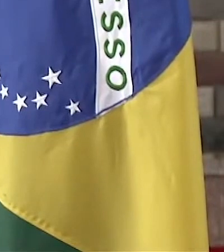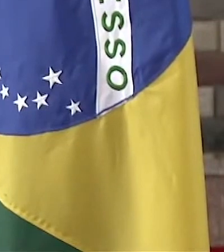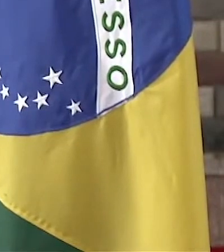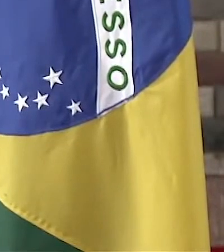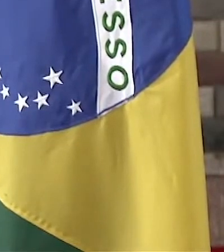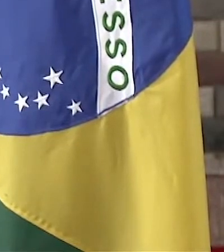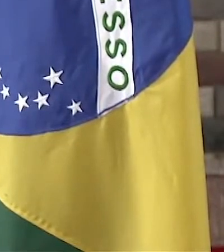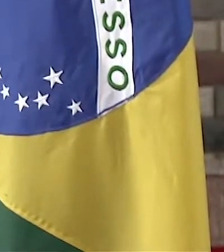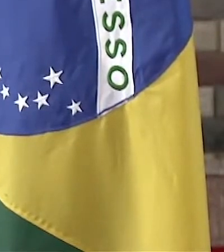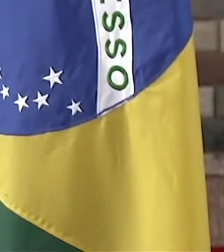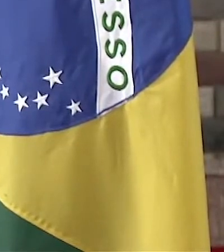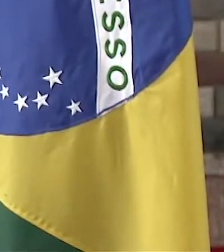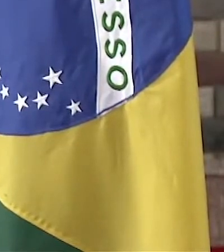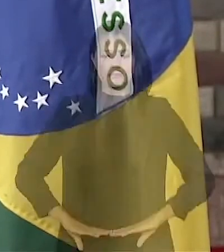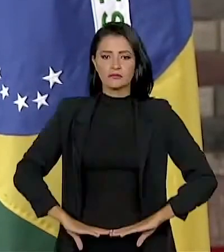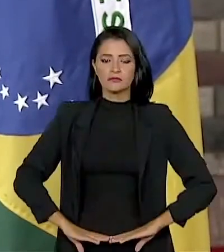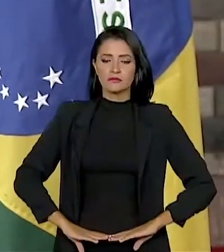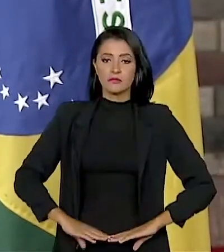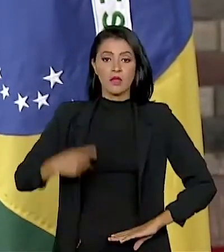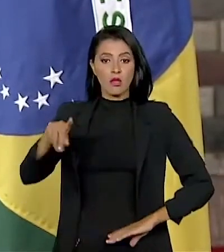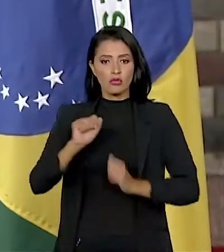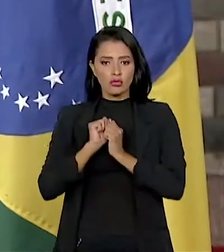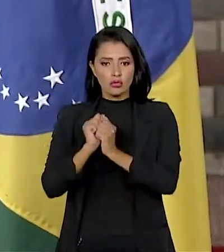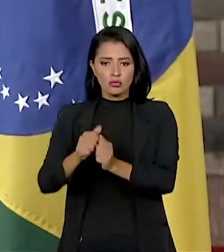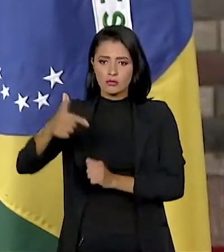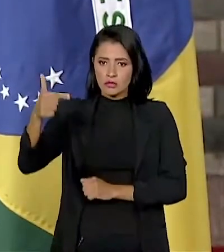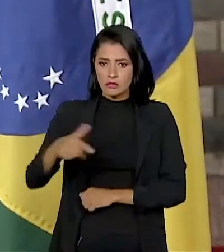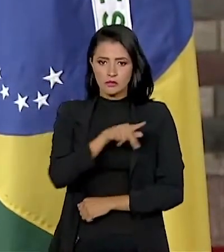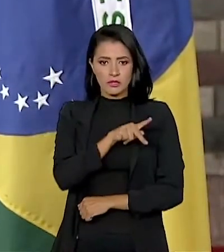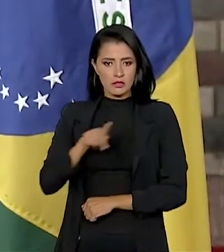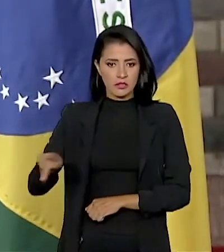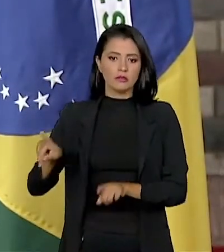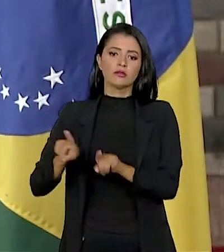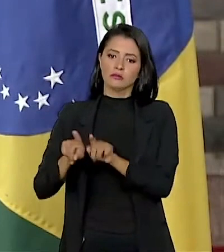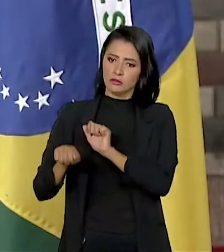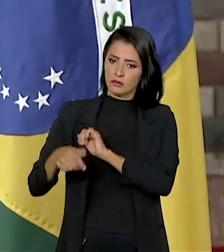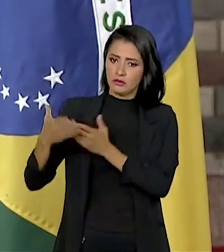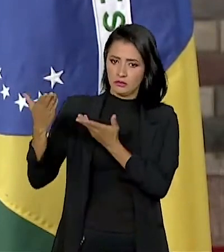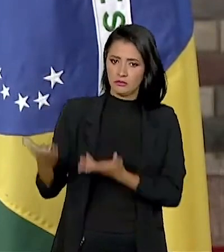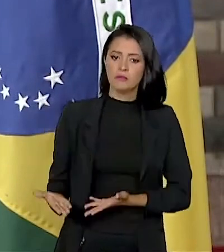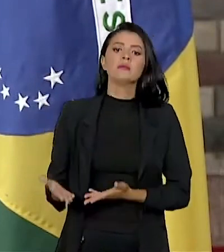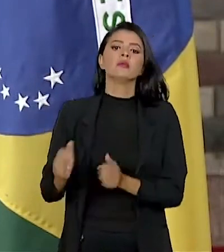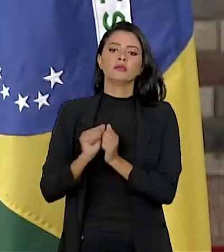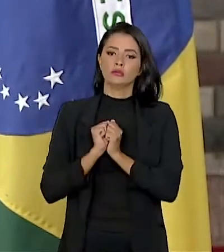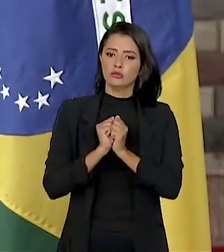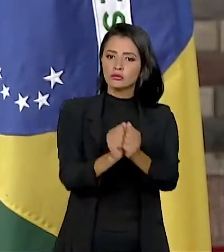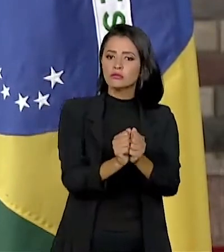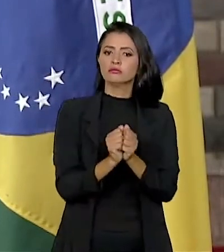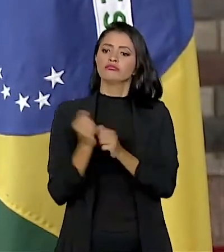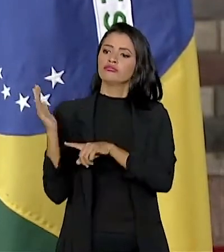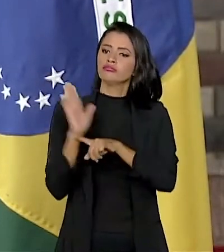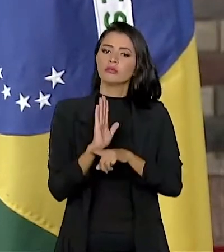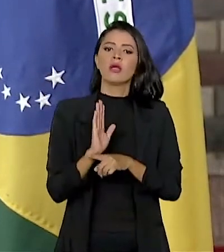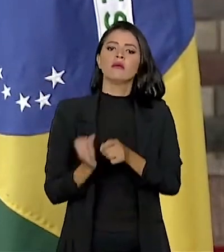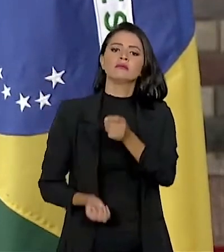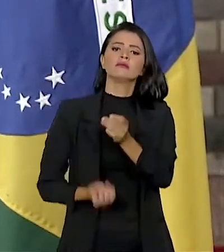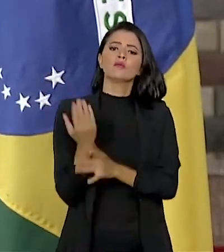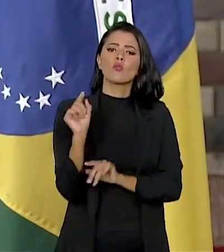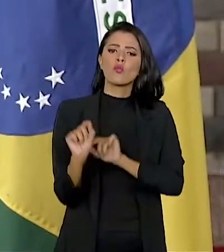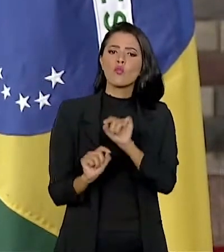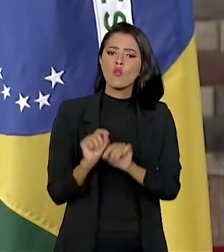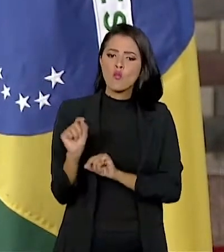vai junto com o seu vice-presidente, together with your vice-president Jacques Dill, a construir. They will